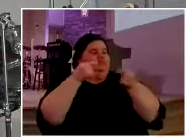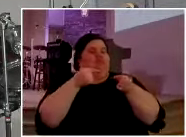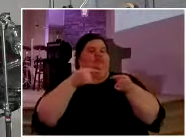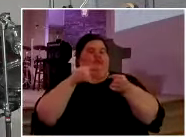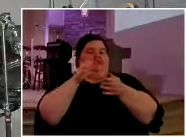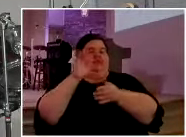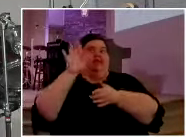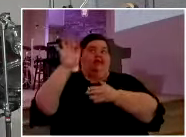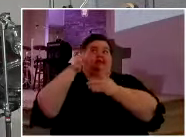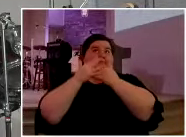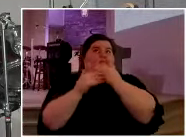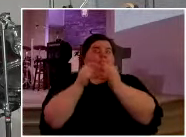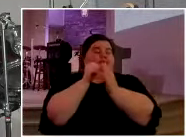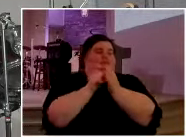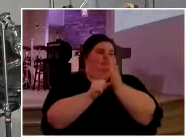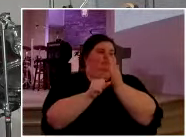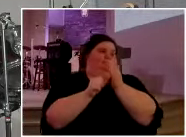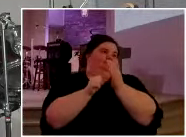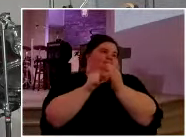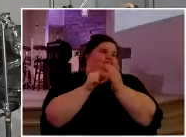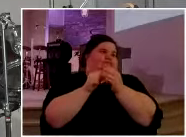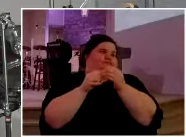sinner, he loved us